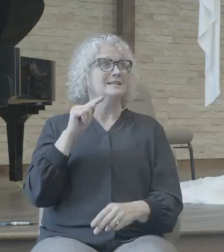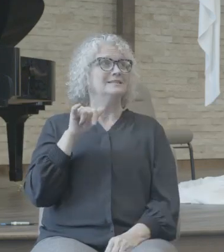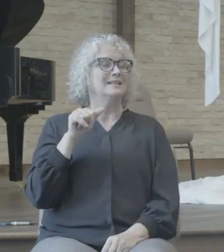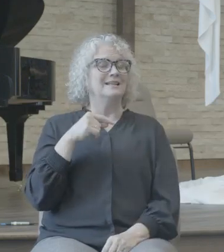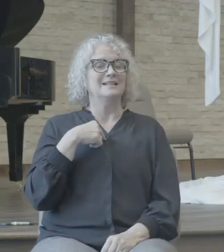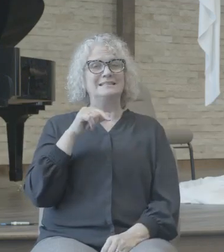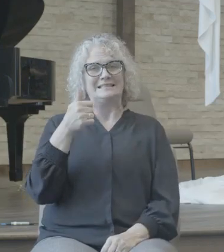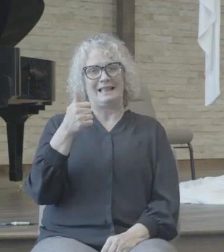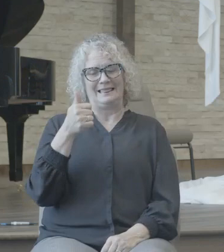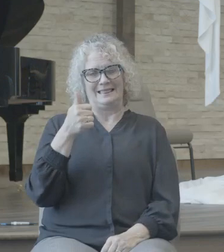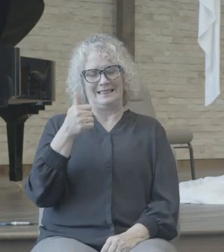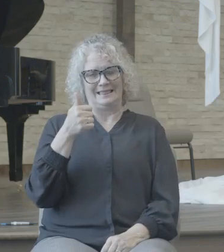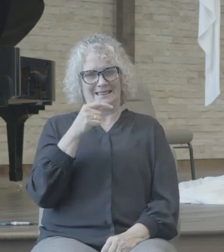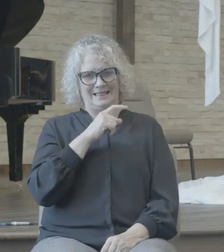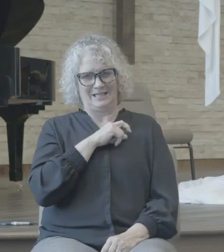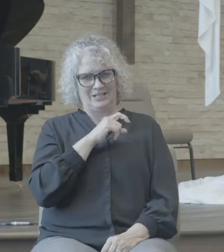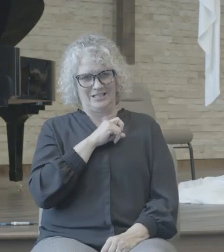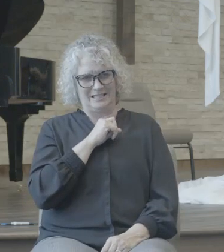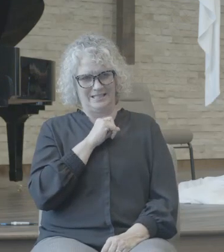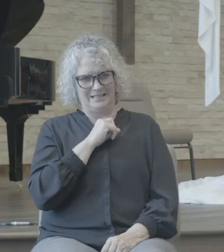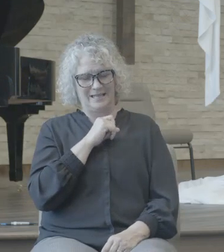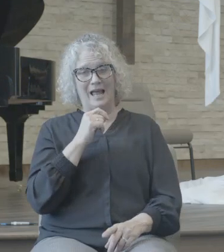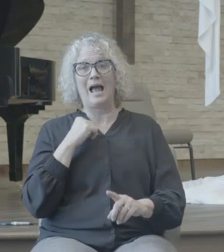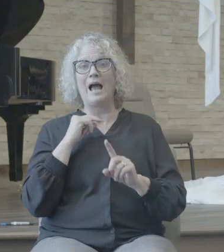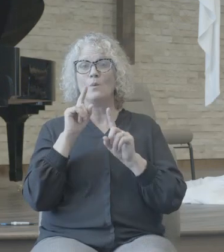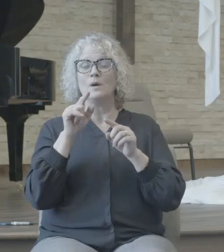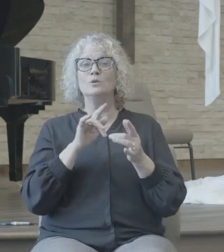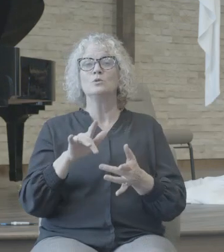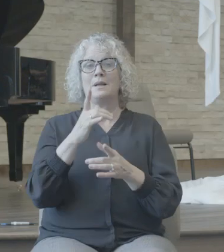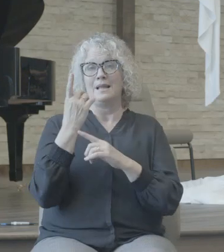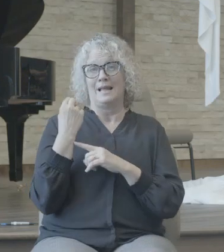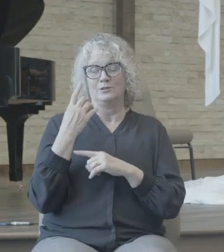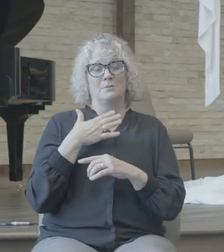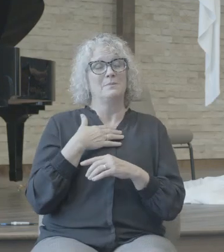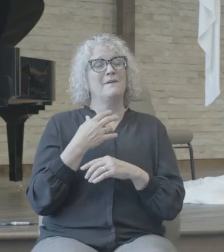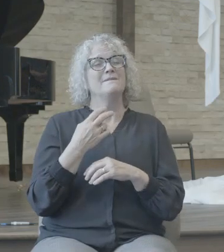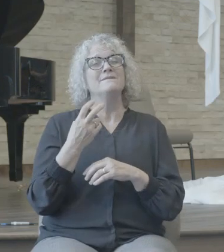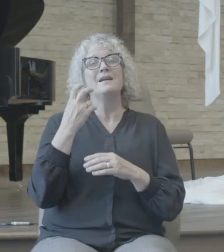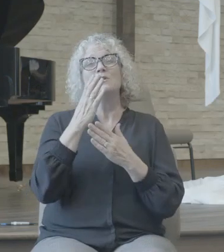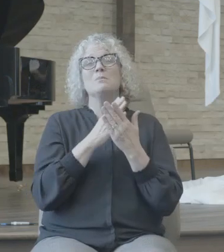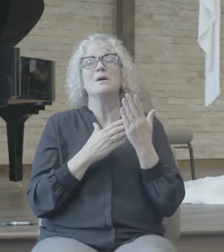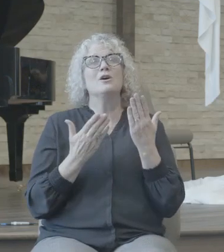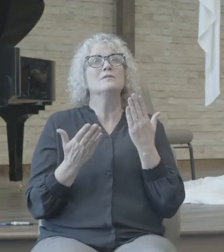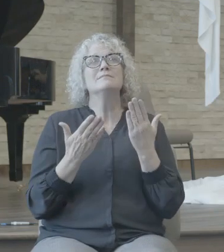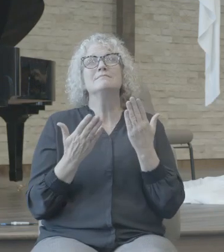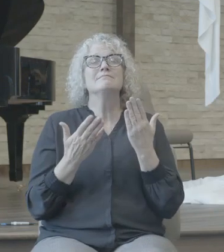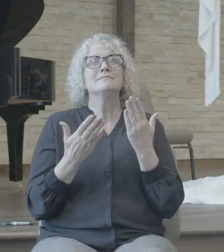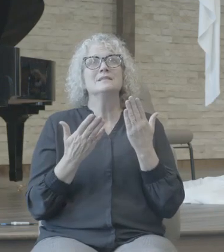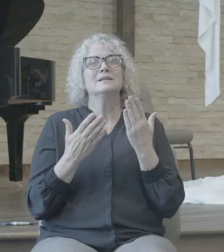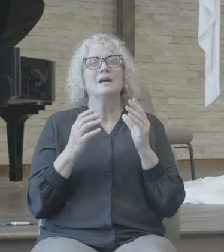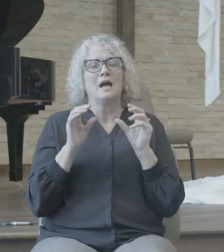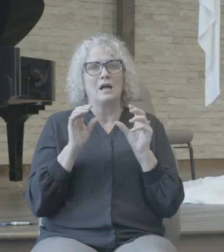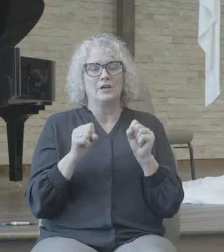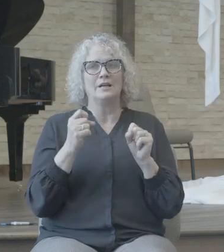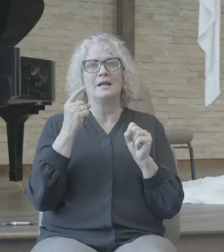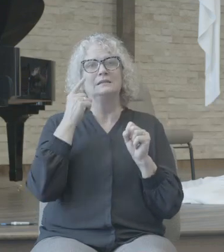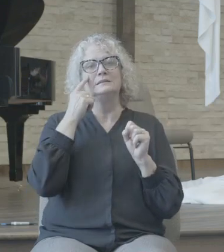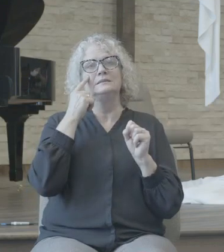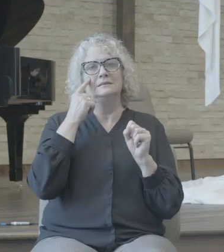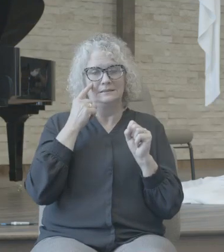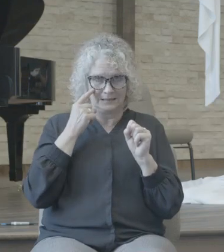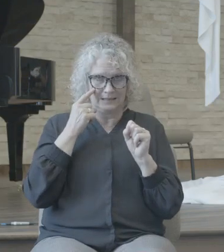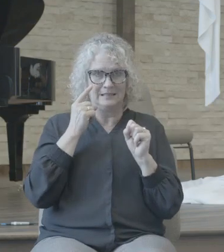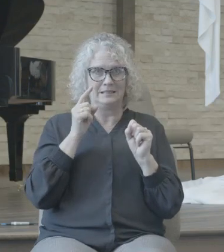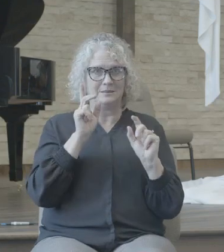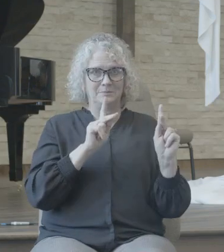grade. I went on this trip last year, and probably one of my favorite parts of it was being able to just see like the spiritual growth in